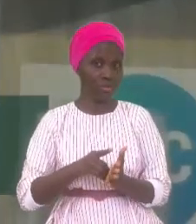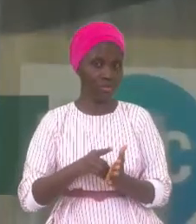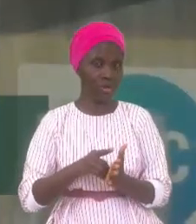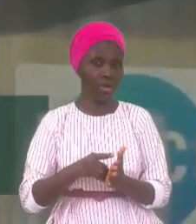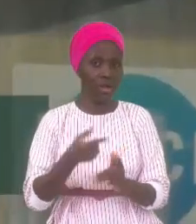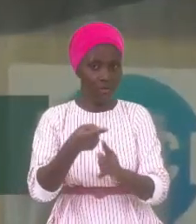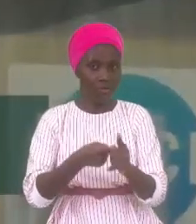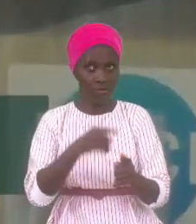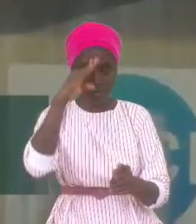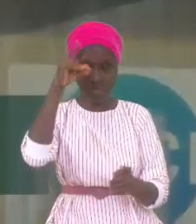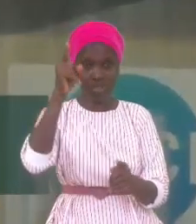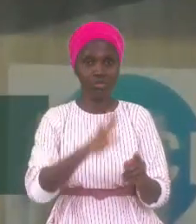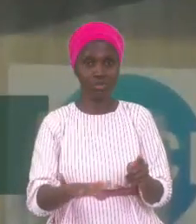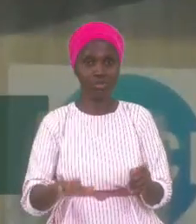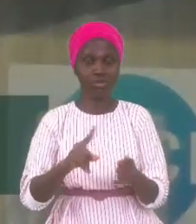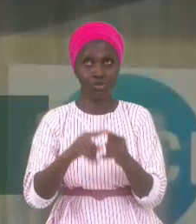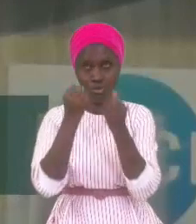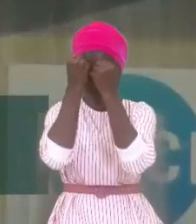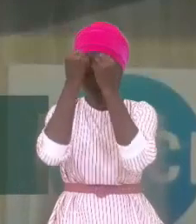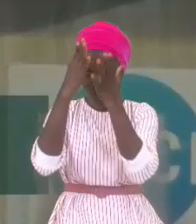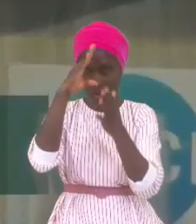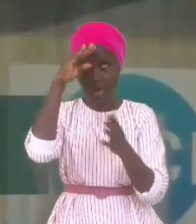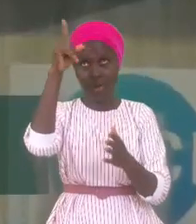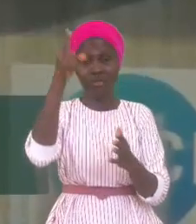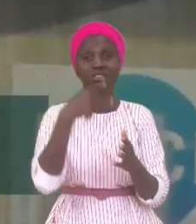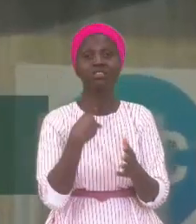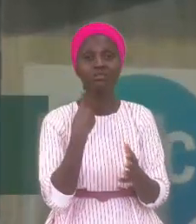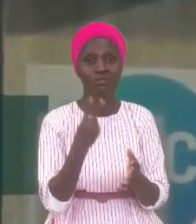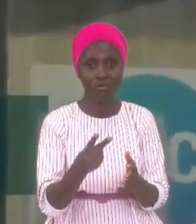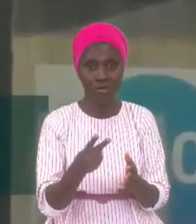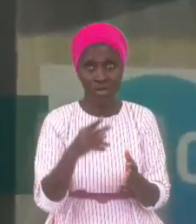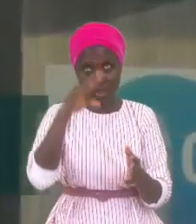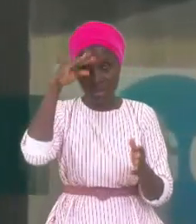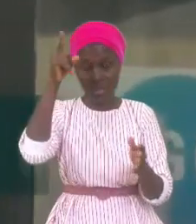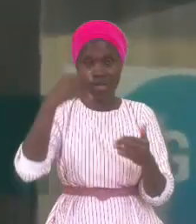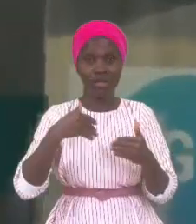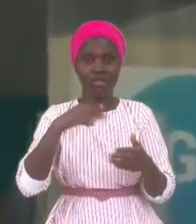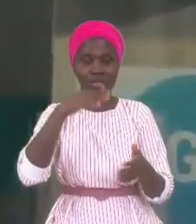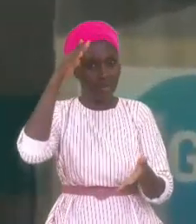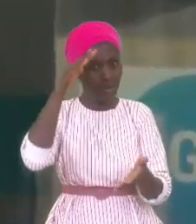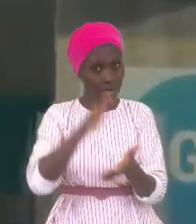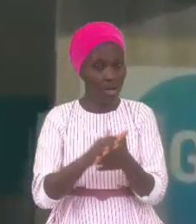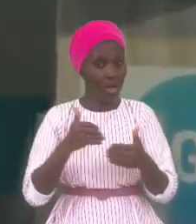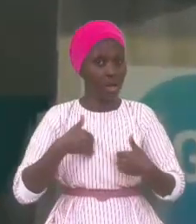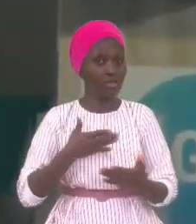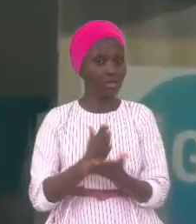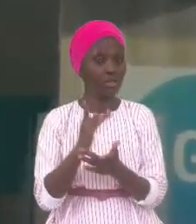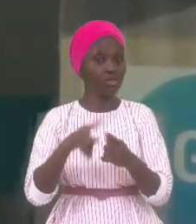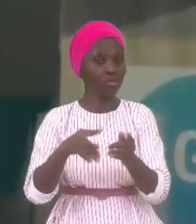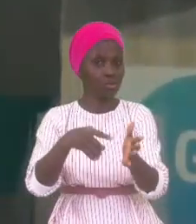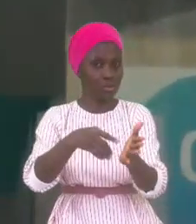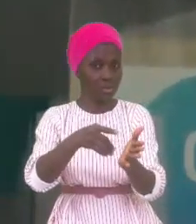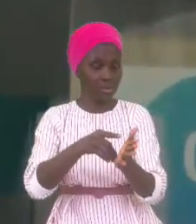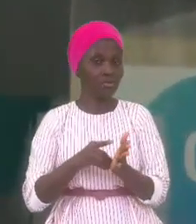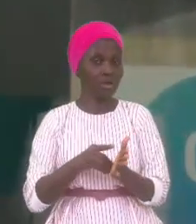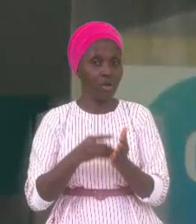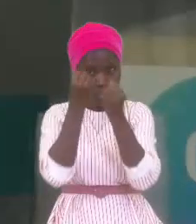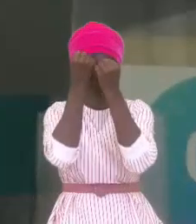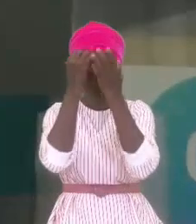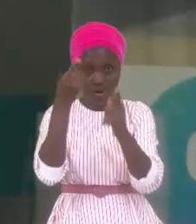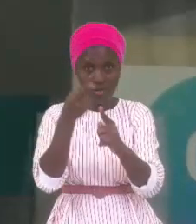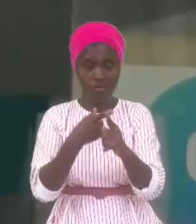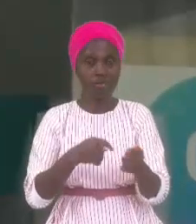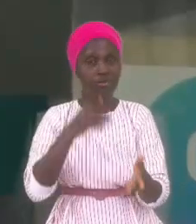is the husband, and he has right of the bride to demand obedience from the bride. He is